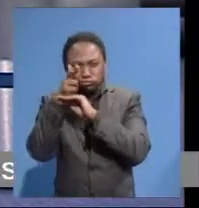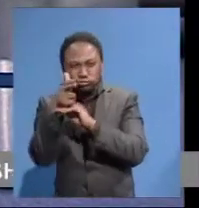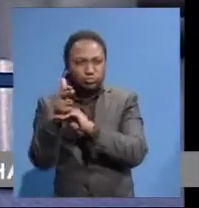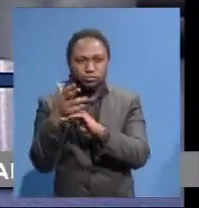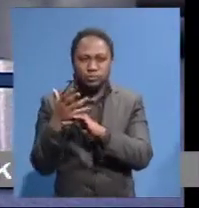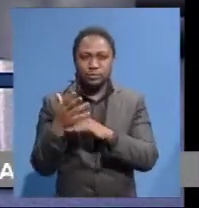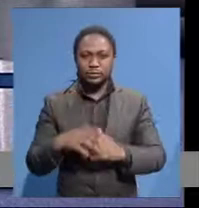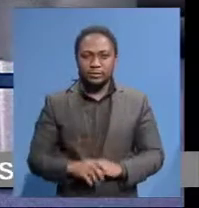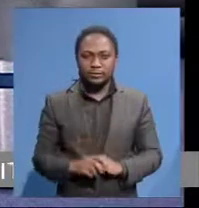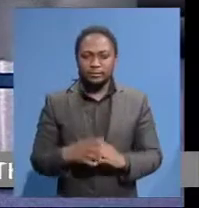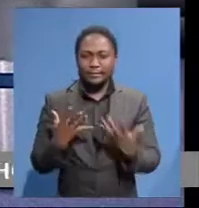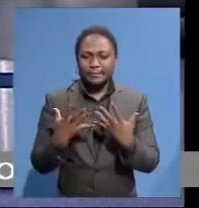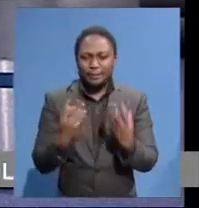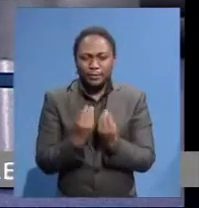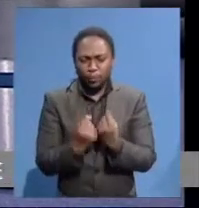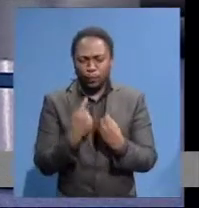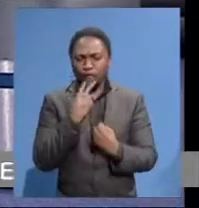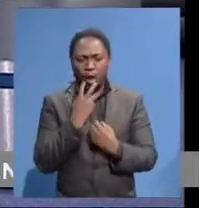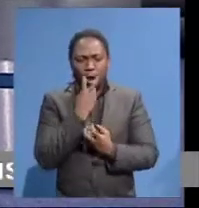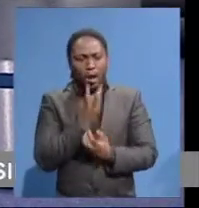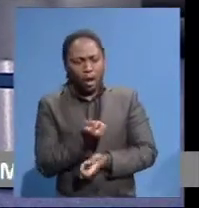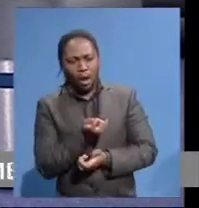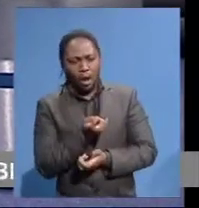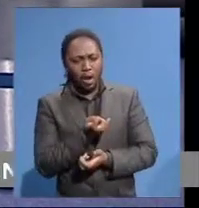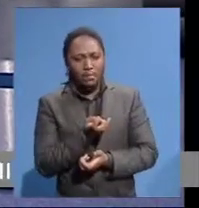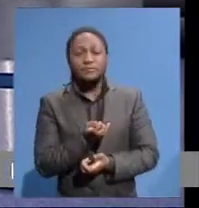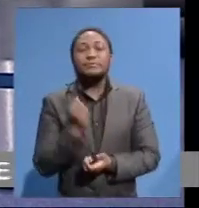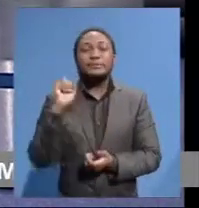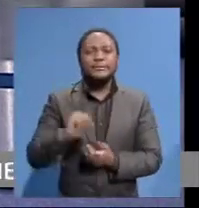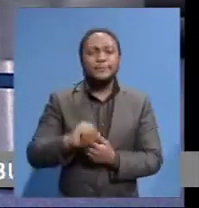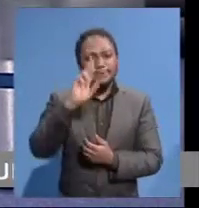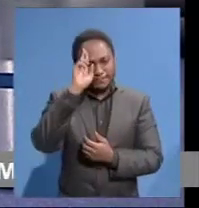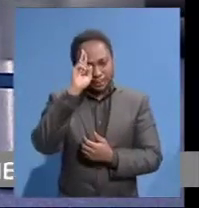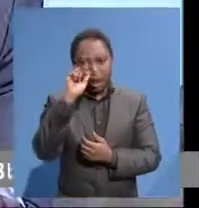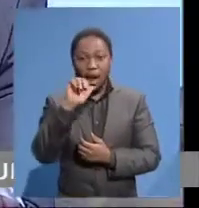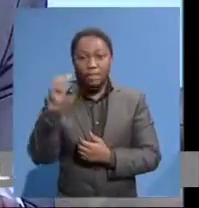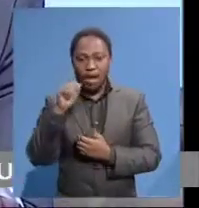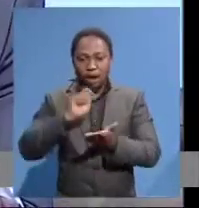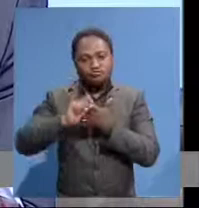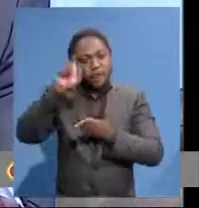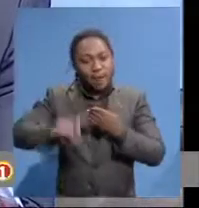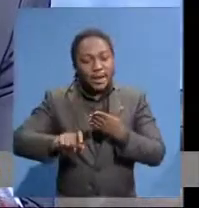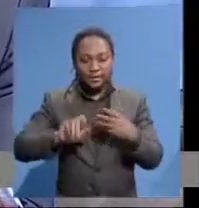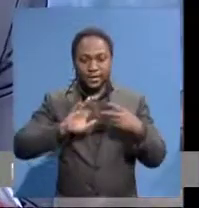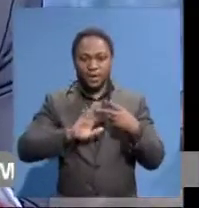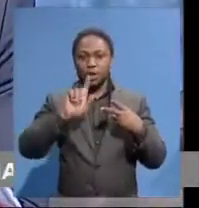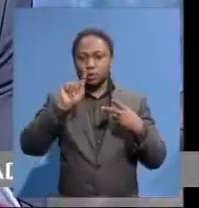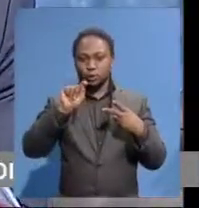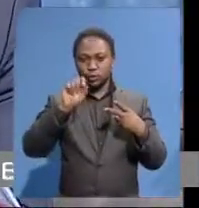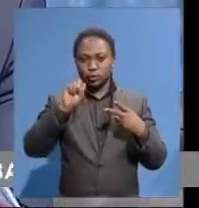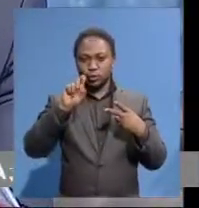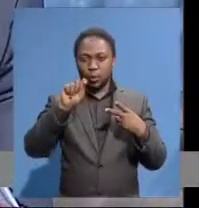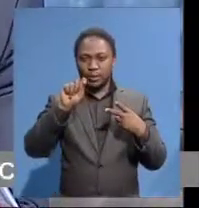and you look at him and you think, wow? Yes. I remember there was this time I was working with Lehana Tsotezi. We were doing a story at somewhere around